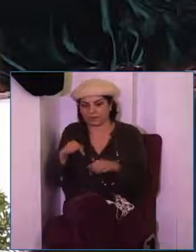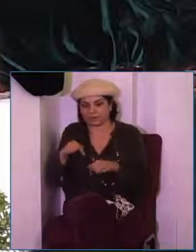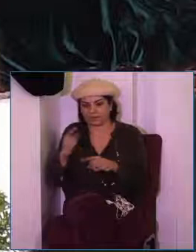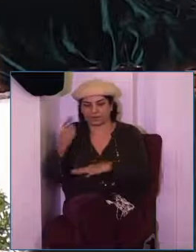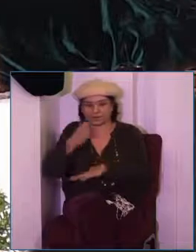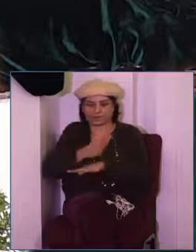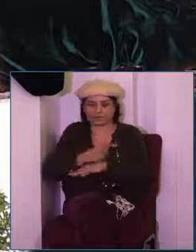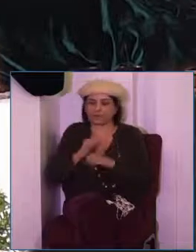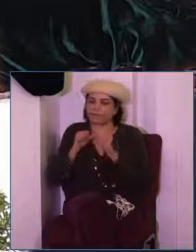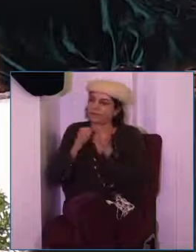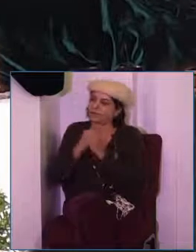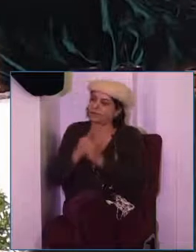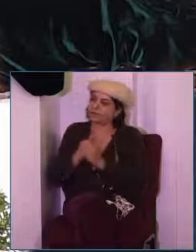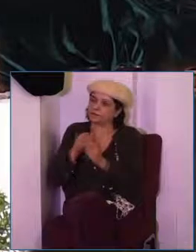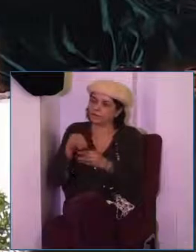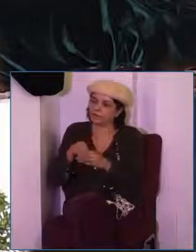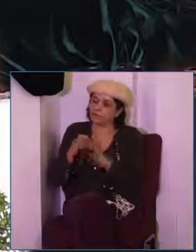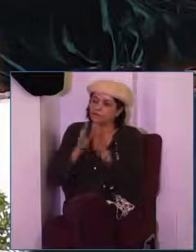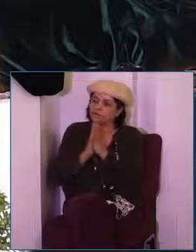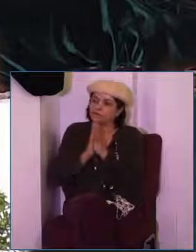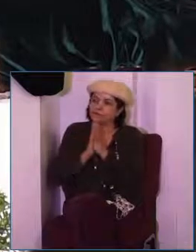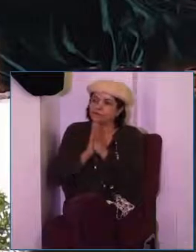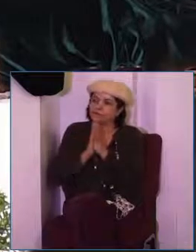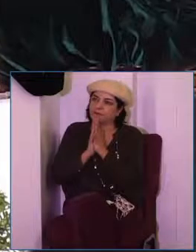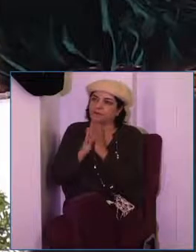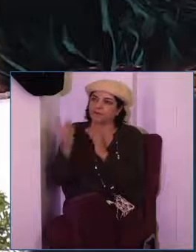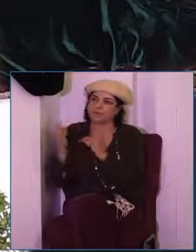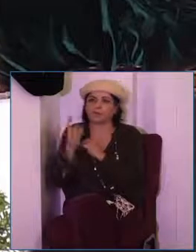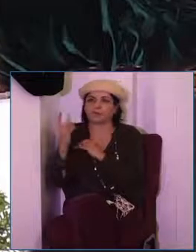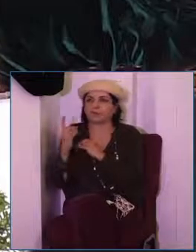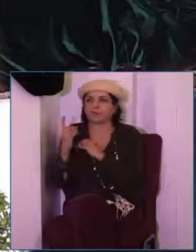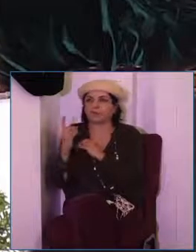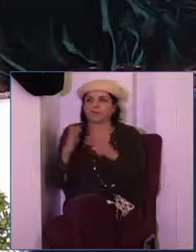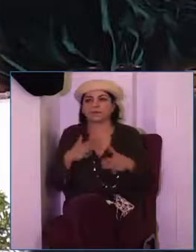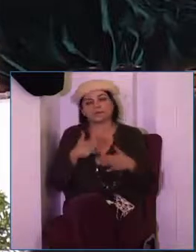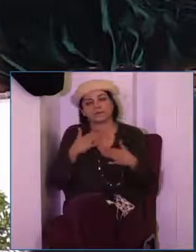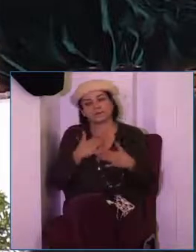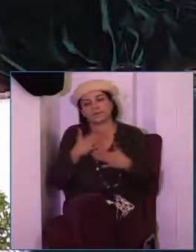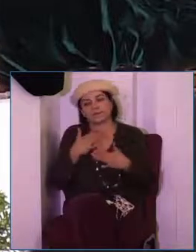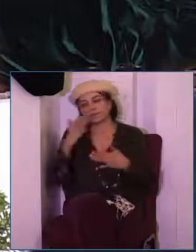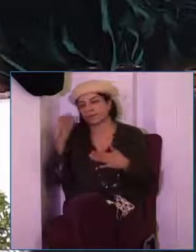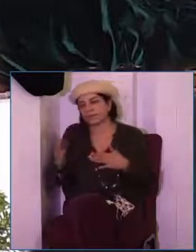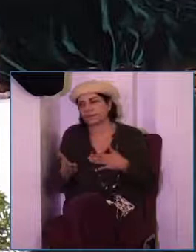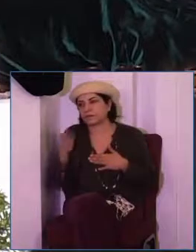in prayer. It is always a joy to be present with all of you as